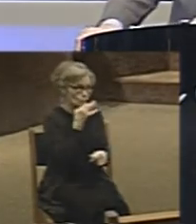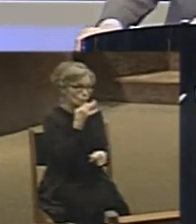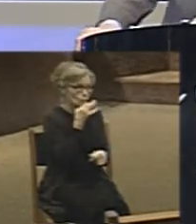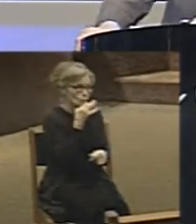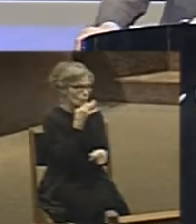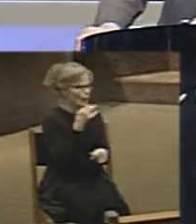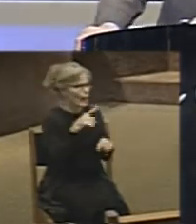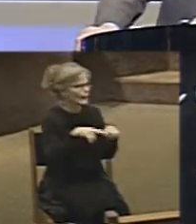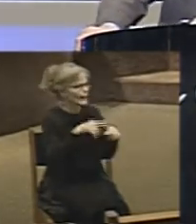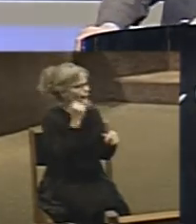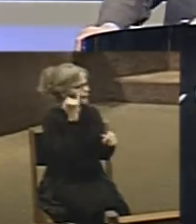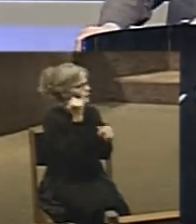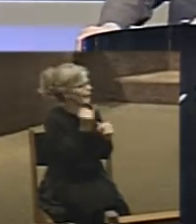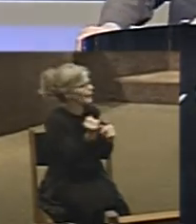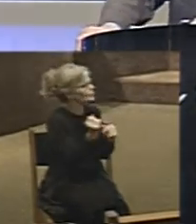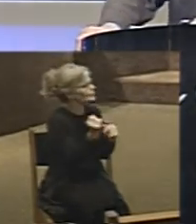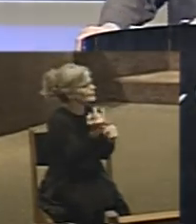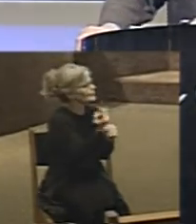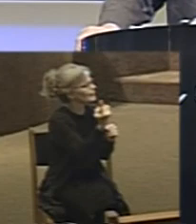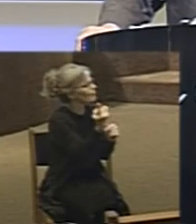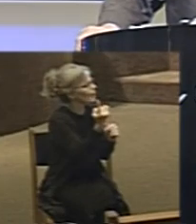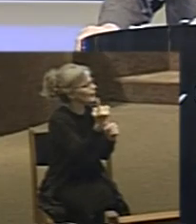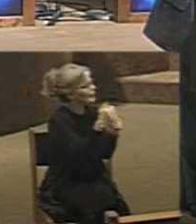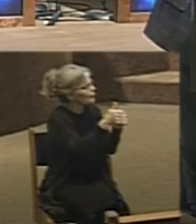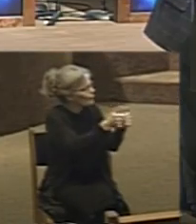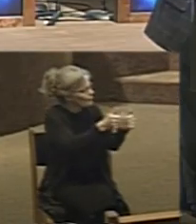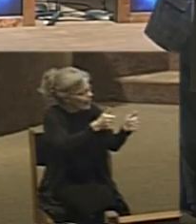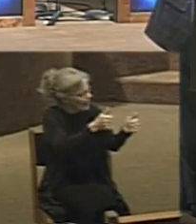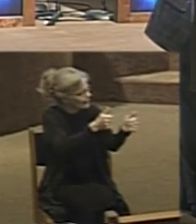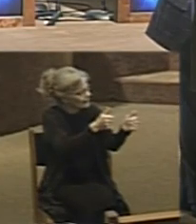for a less costly path.